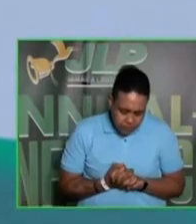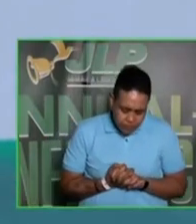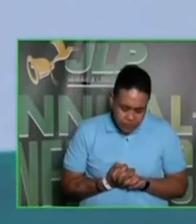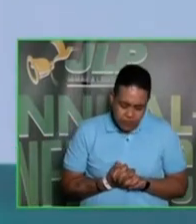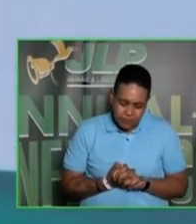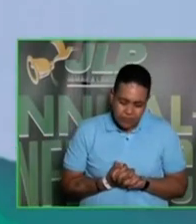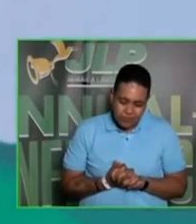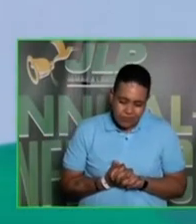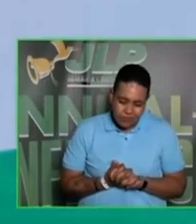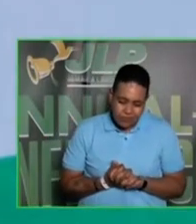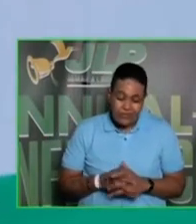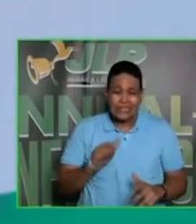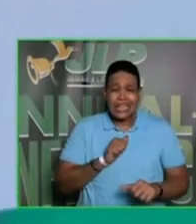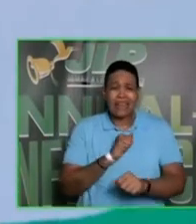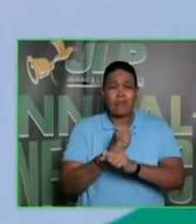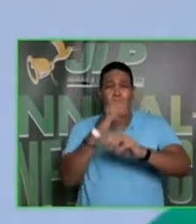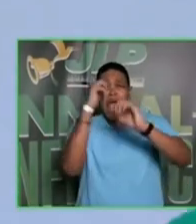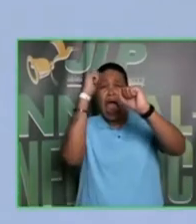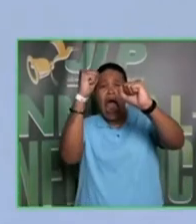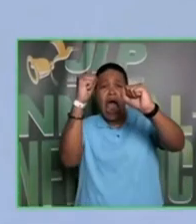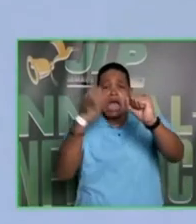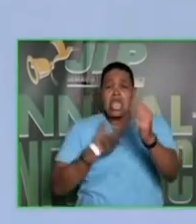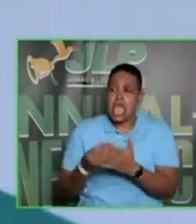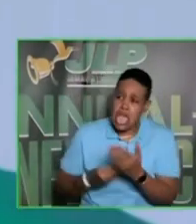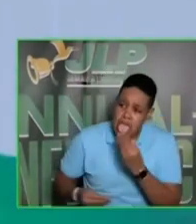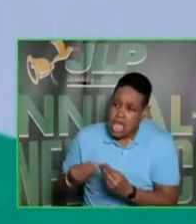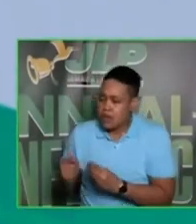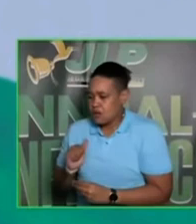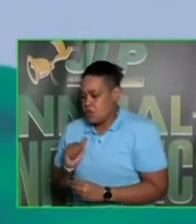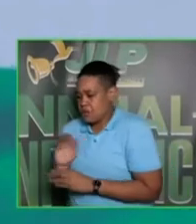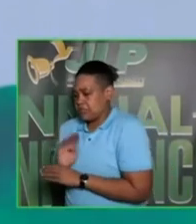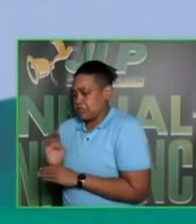persons who are self-employed or who are employed,